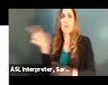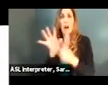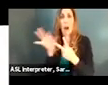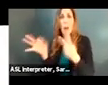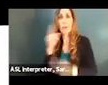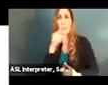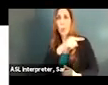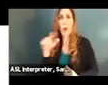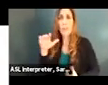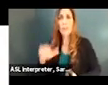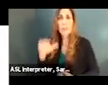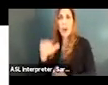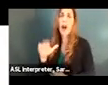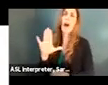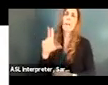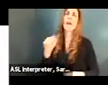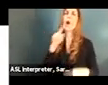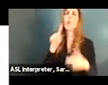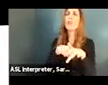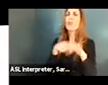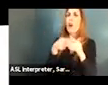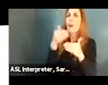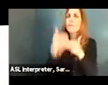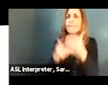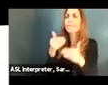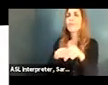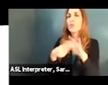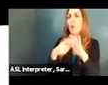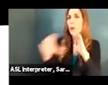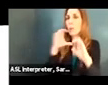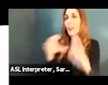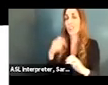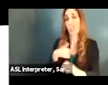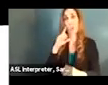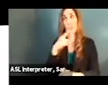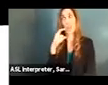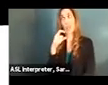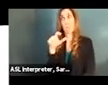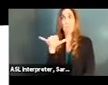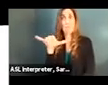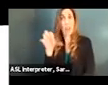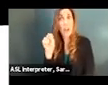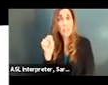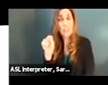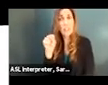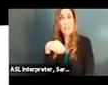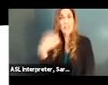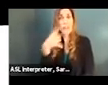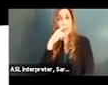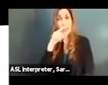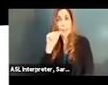them, but it's going to kind of open that gate for communication. So I would say yes, get the kiddo an